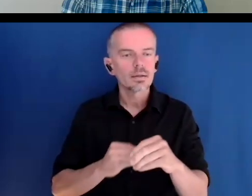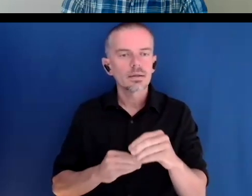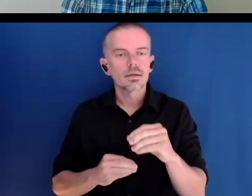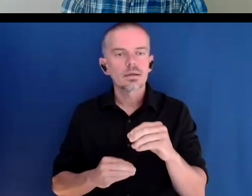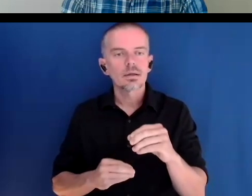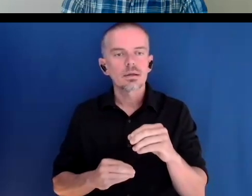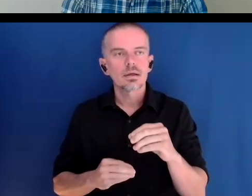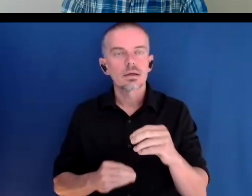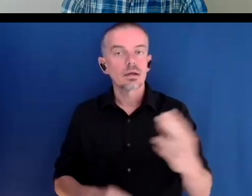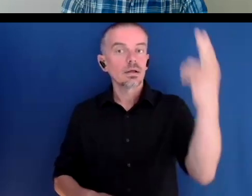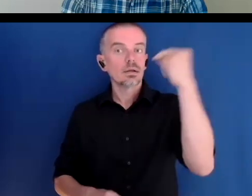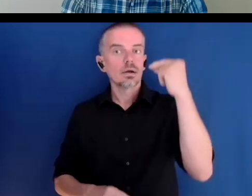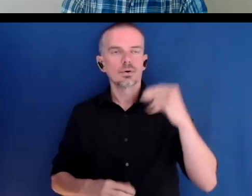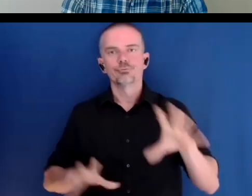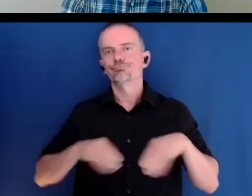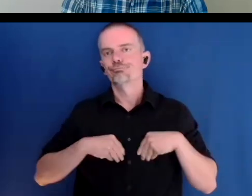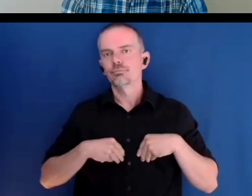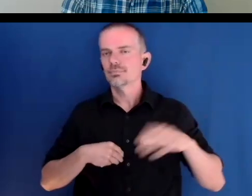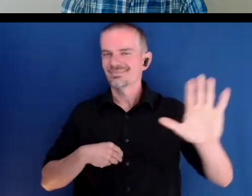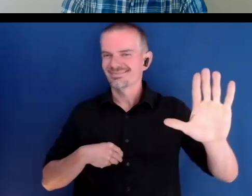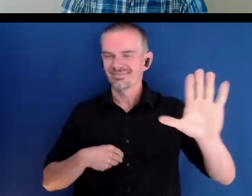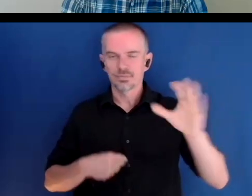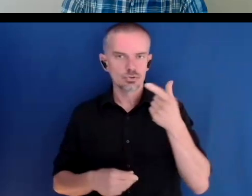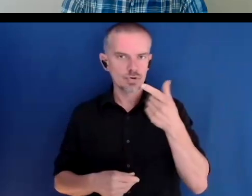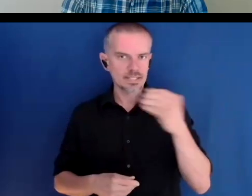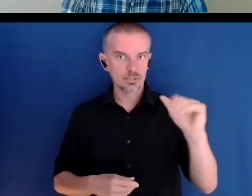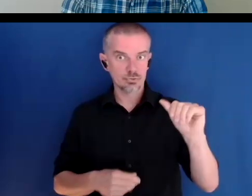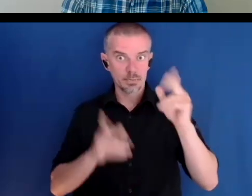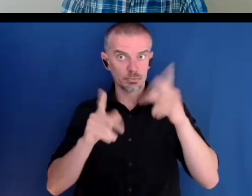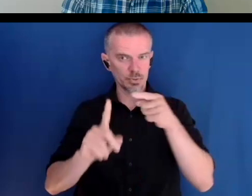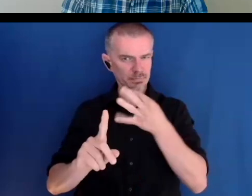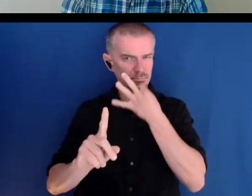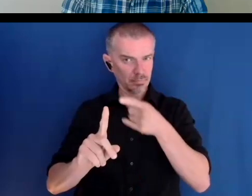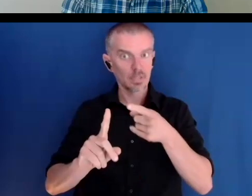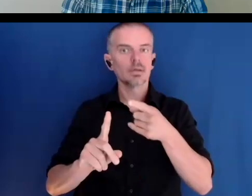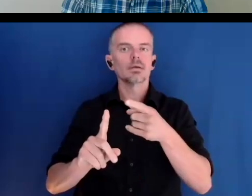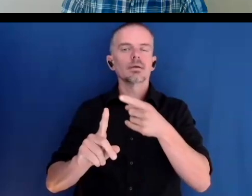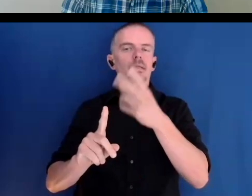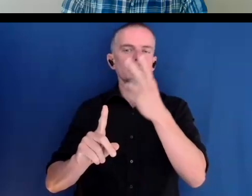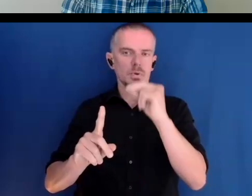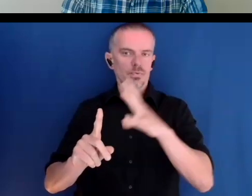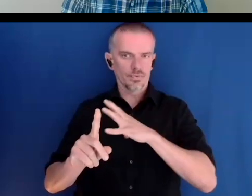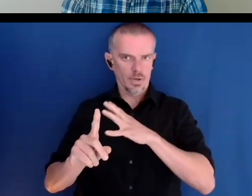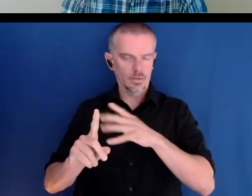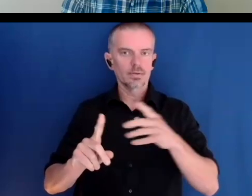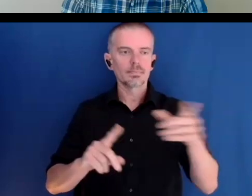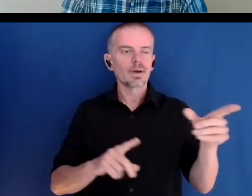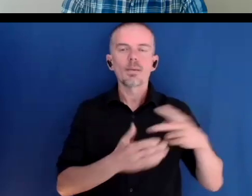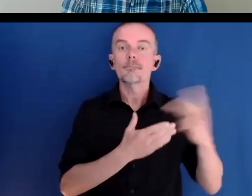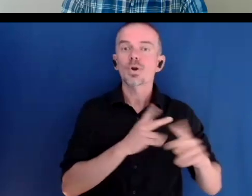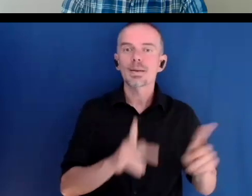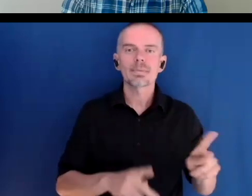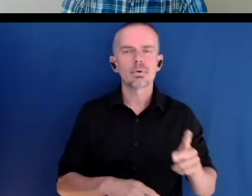don't take no for an answer until you hear it from a grants and agreements person, because program people are very used to the